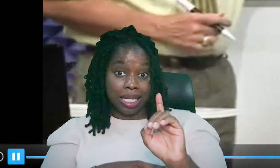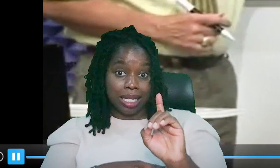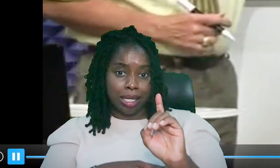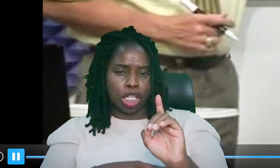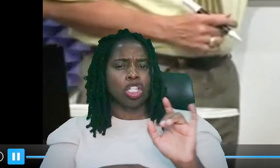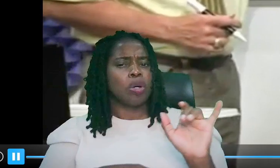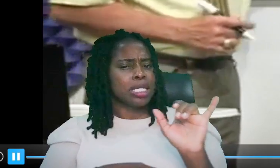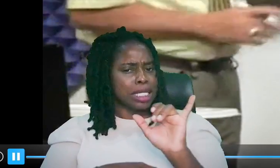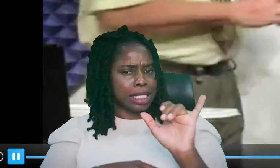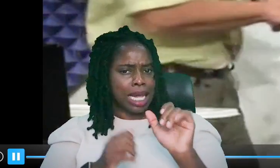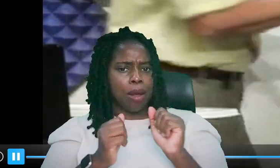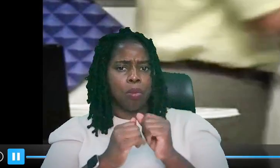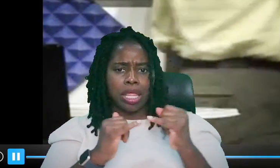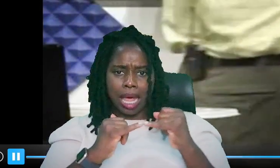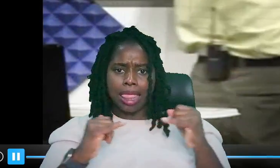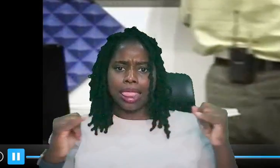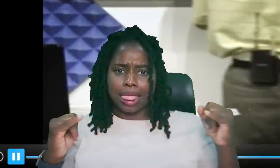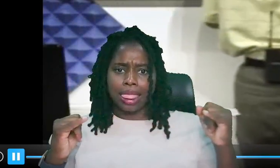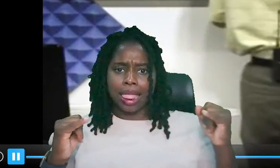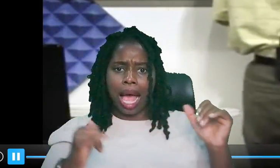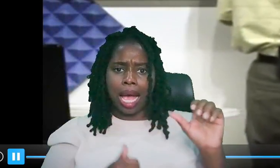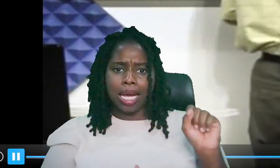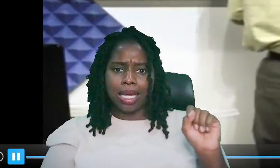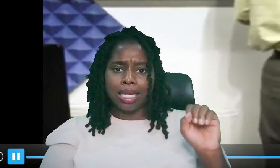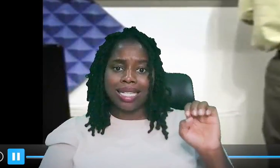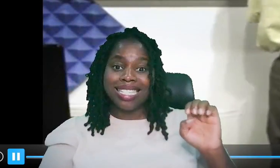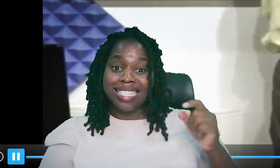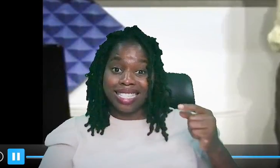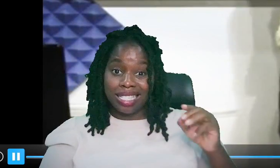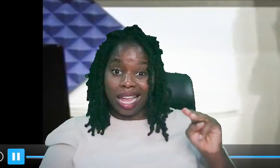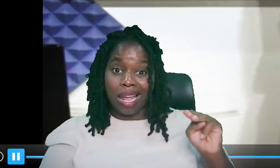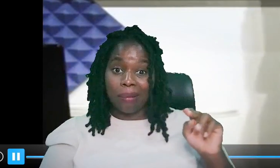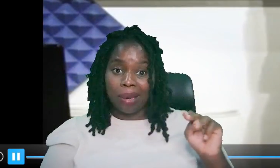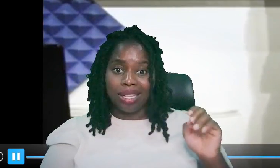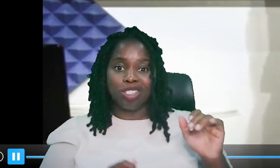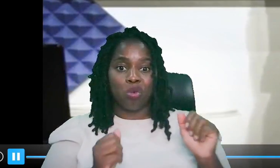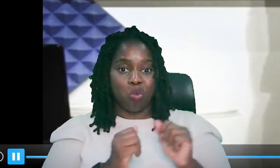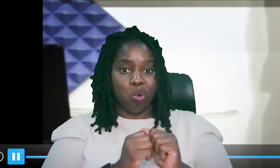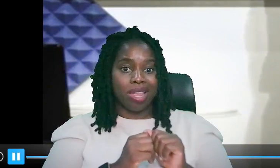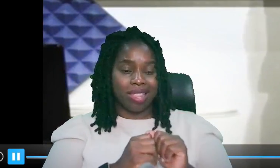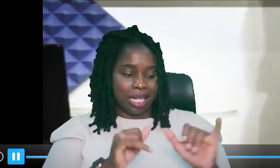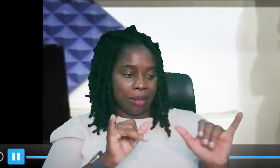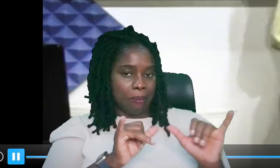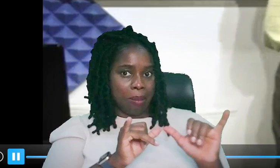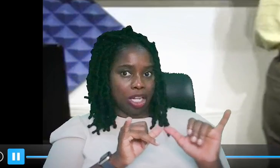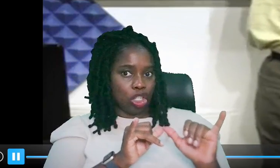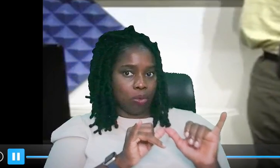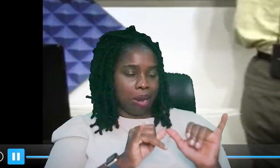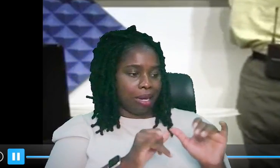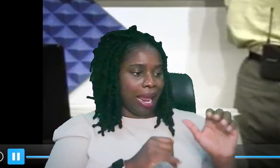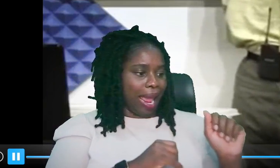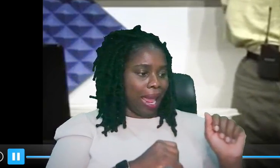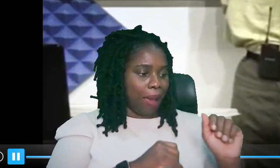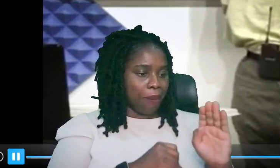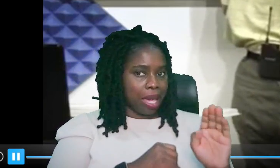to what we did with line segments. This distance plus this distance is this distance.